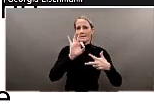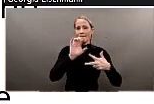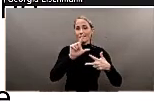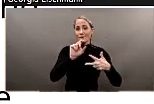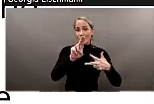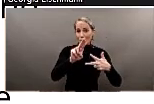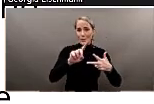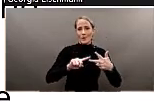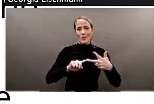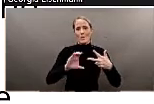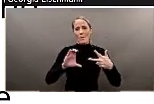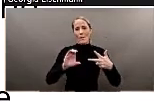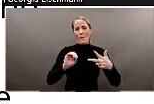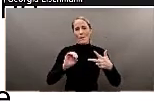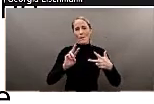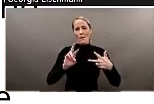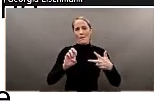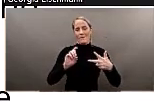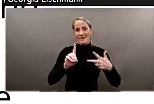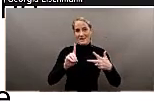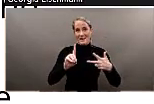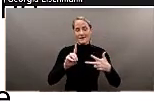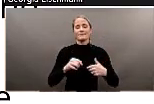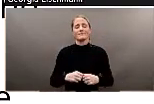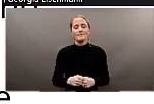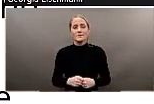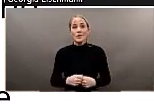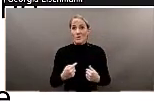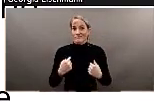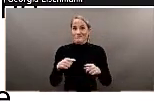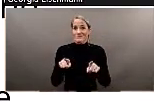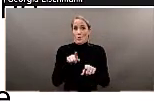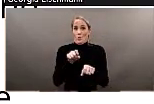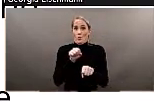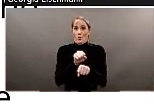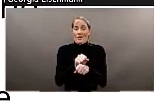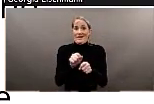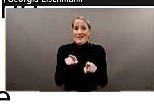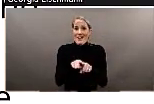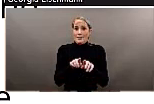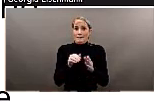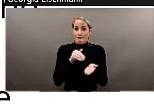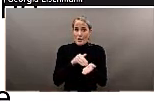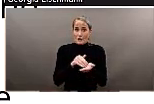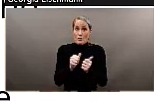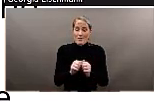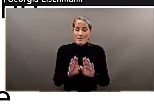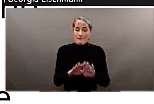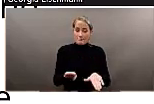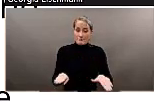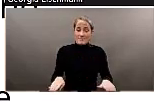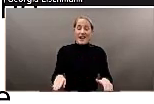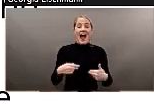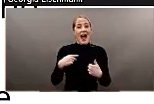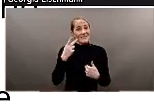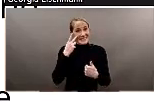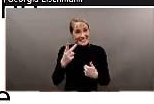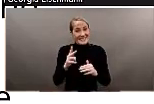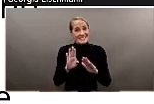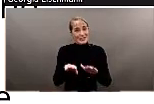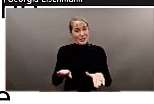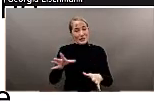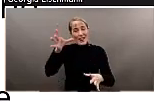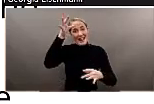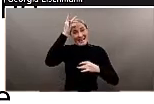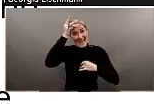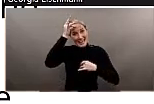viruses, RSV, flu, and COVID. And I will tell you that I have seen children that have contracted, while not all 3 of